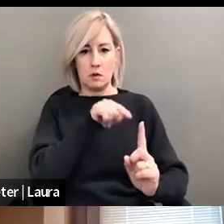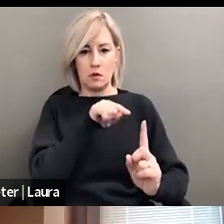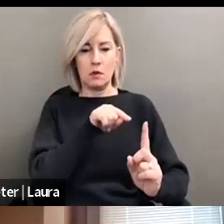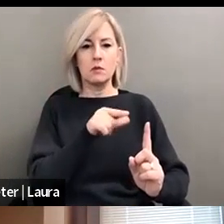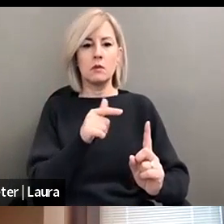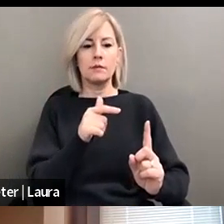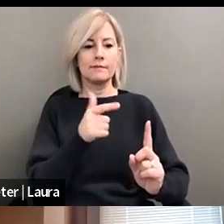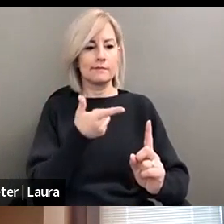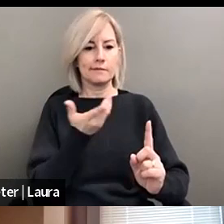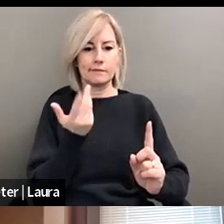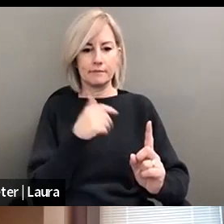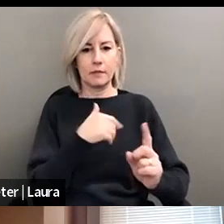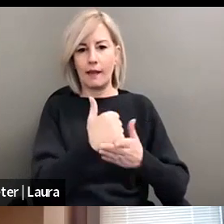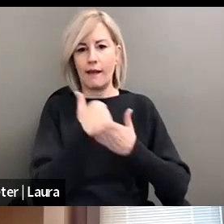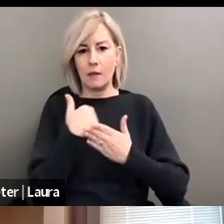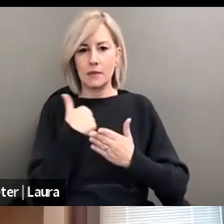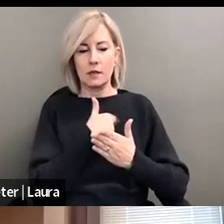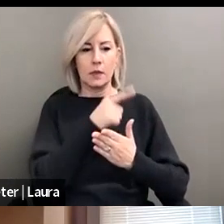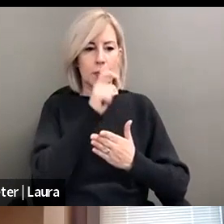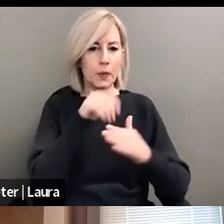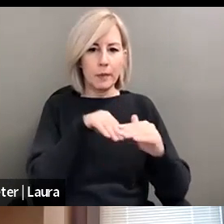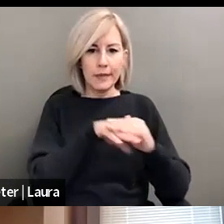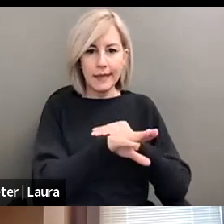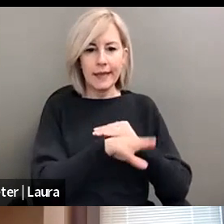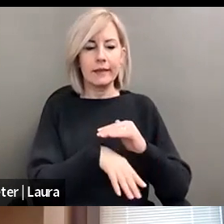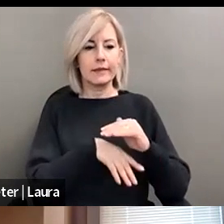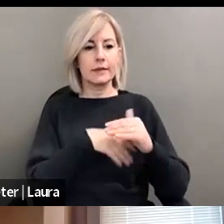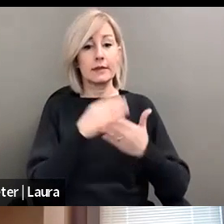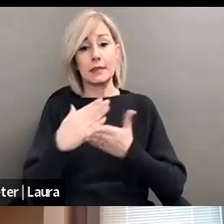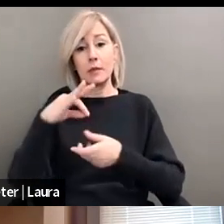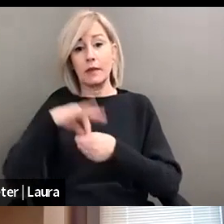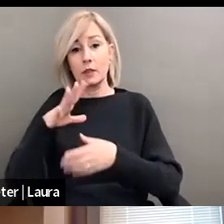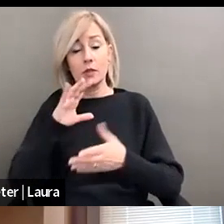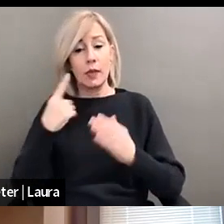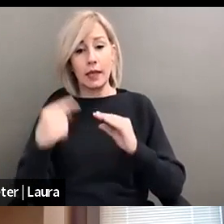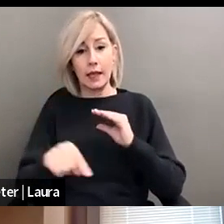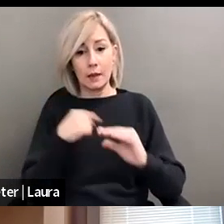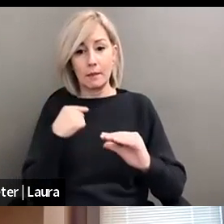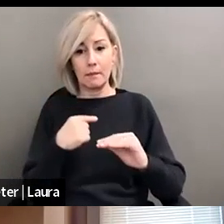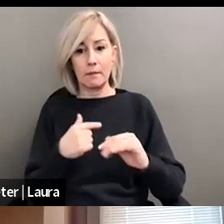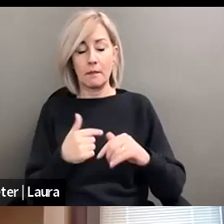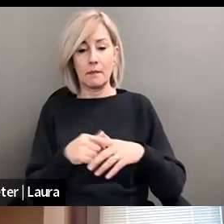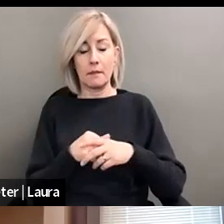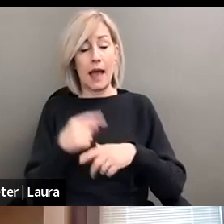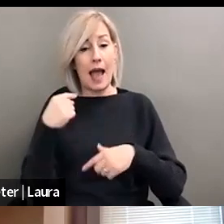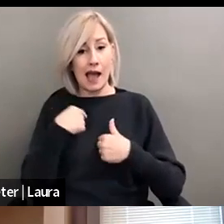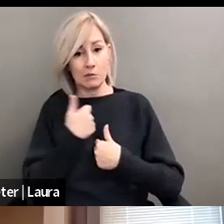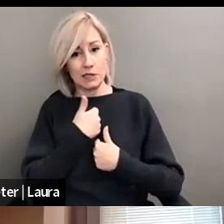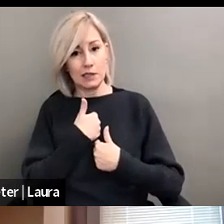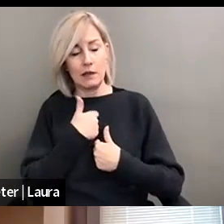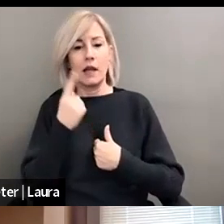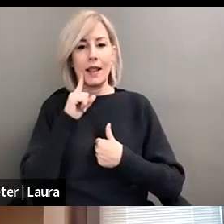helps us with the people that come in, some of our constituency email, but I think some of the others as